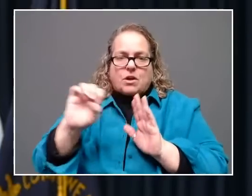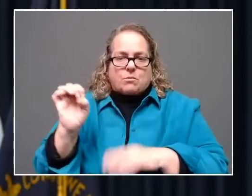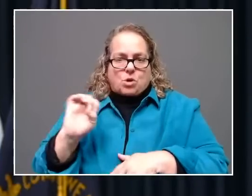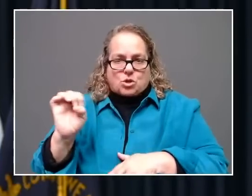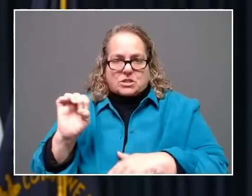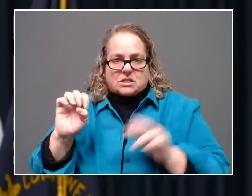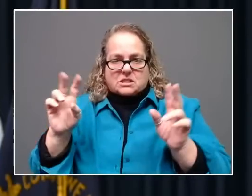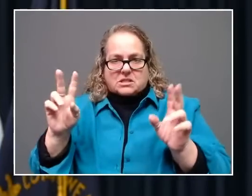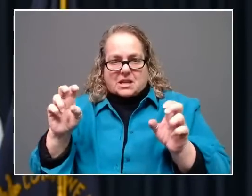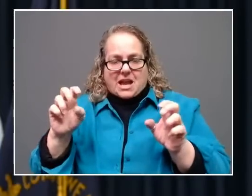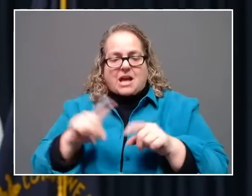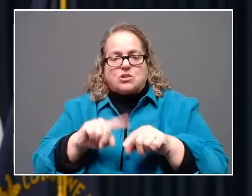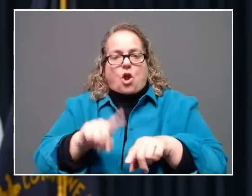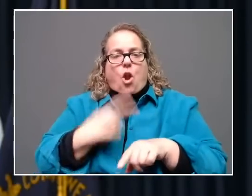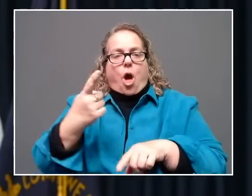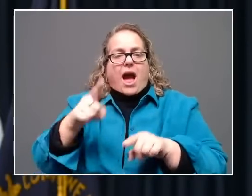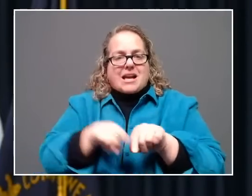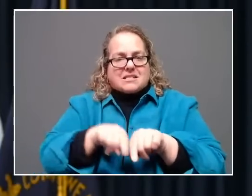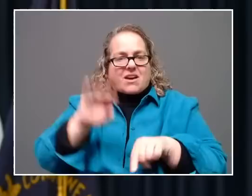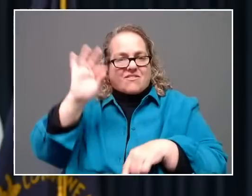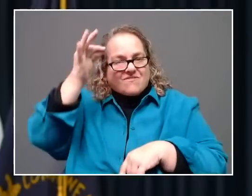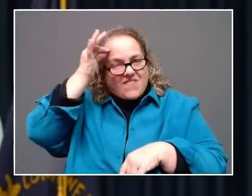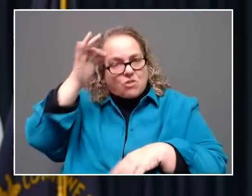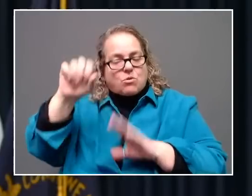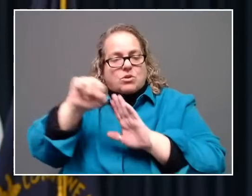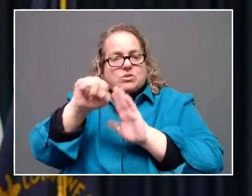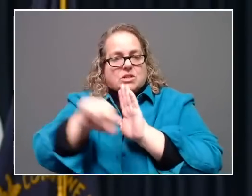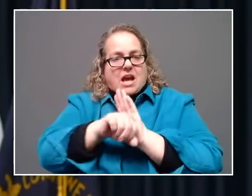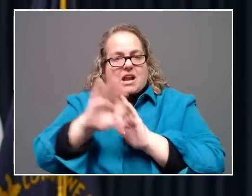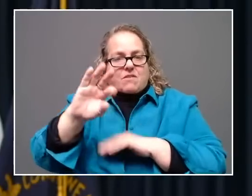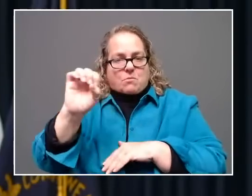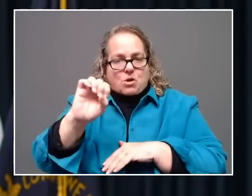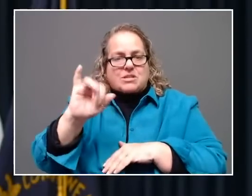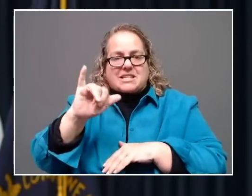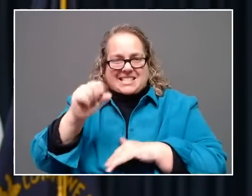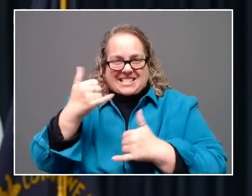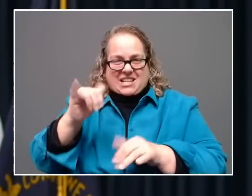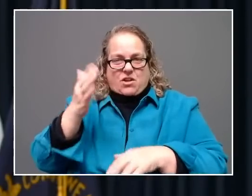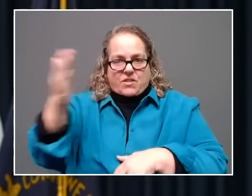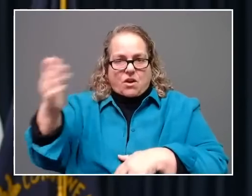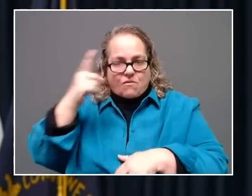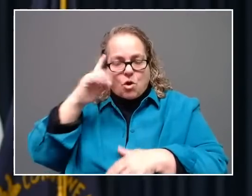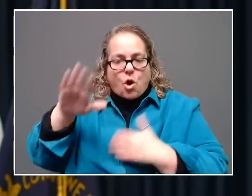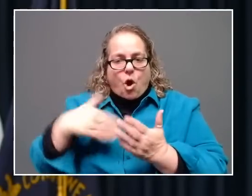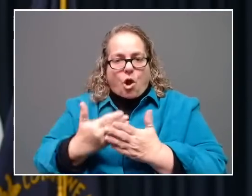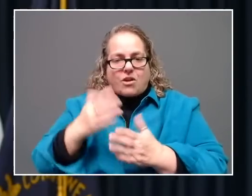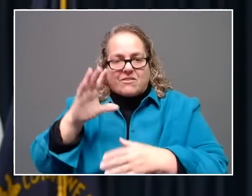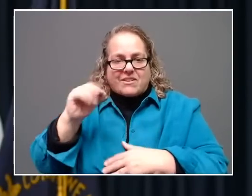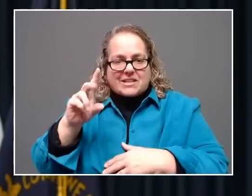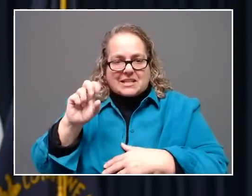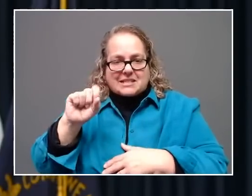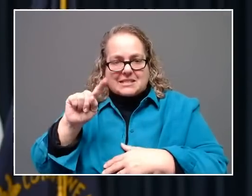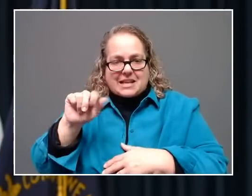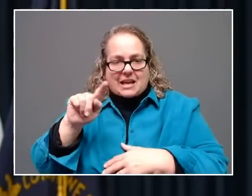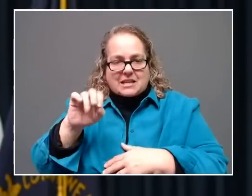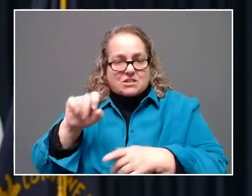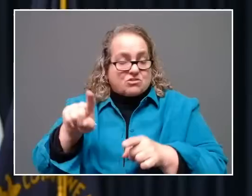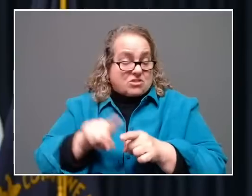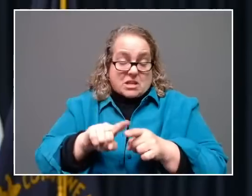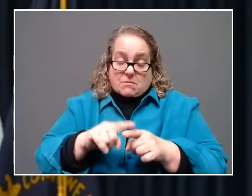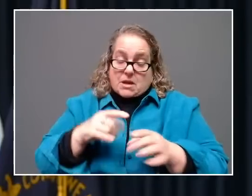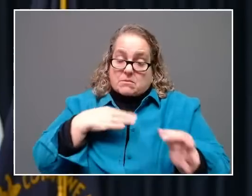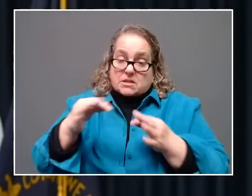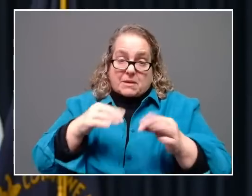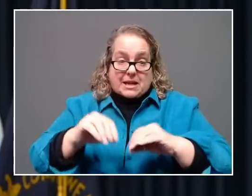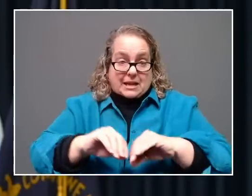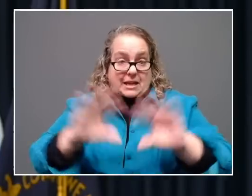federal state of emergency is in effect for all 50 states. So just like I'm shooting straight with the